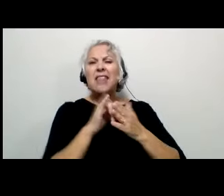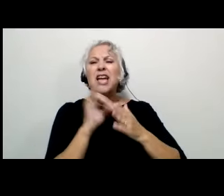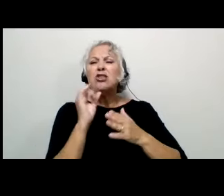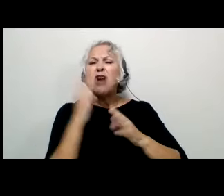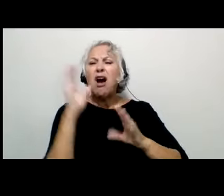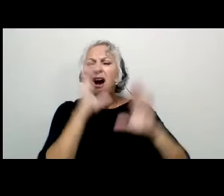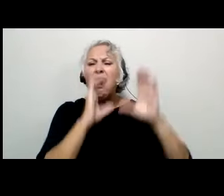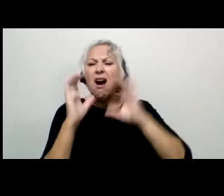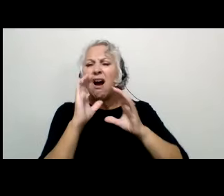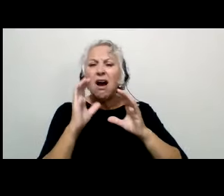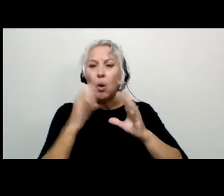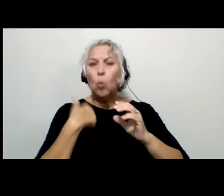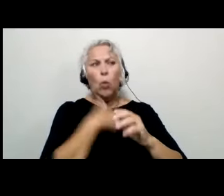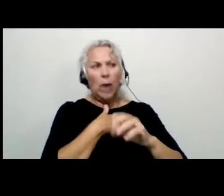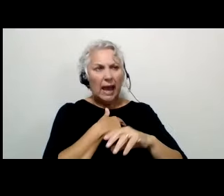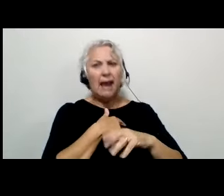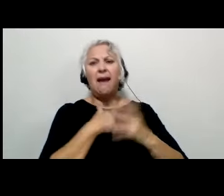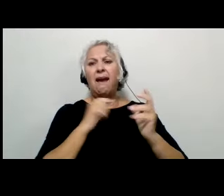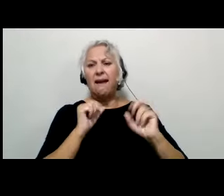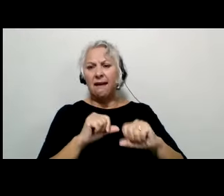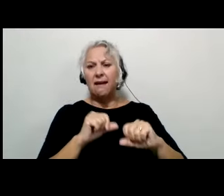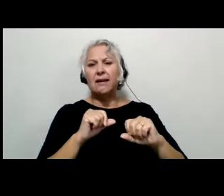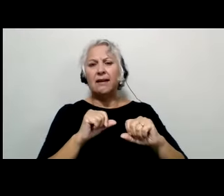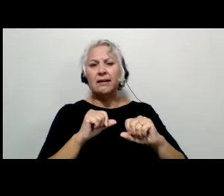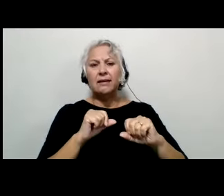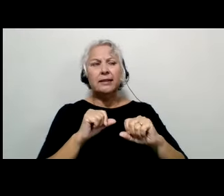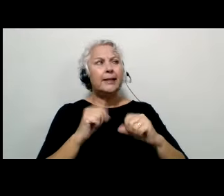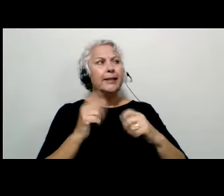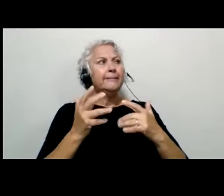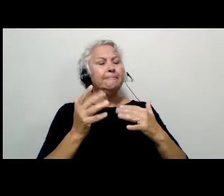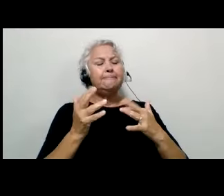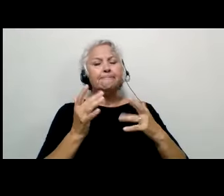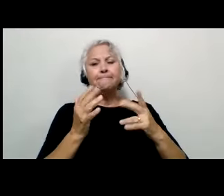exploration counseling, we can throw in, we can do